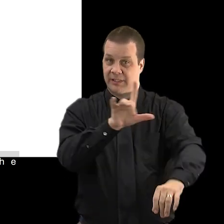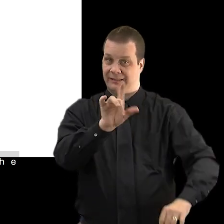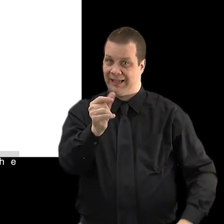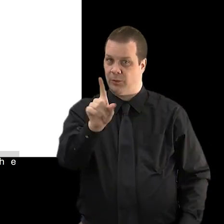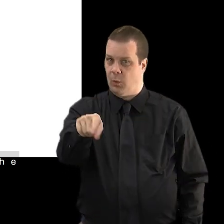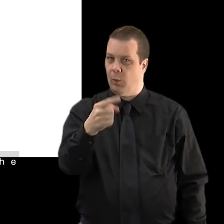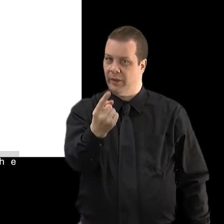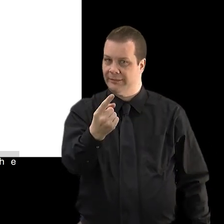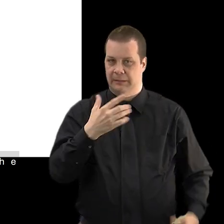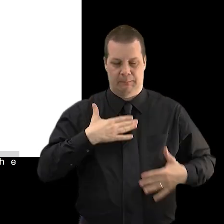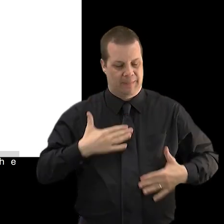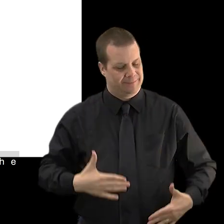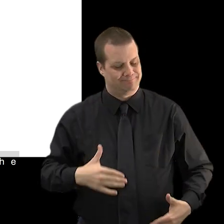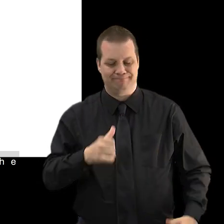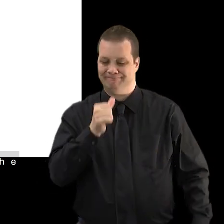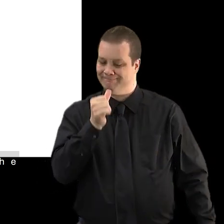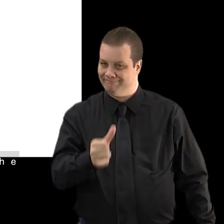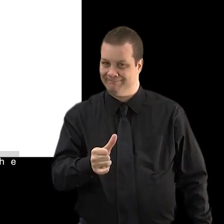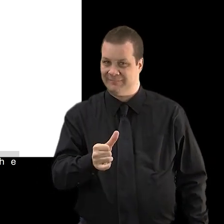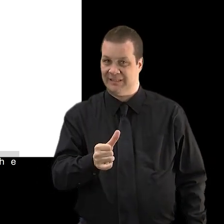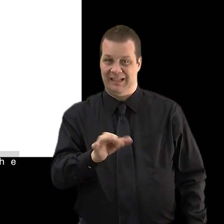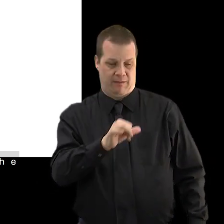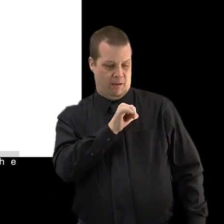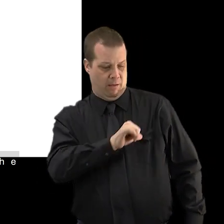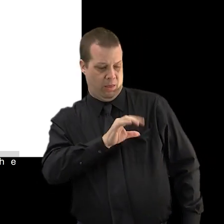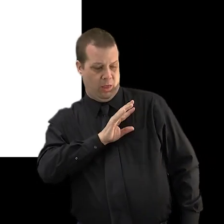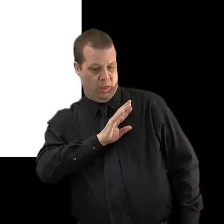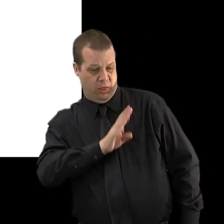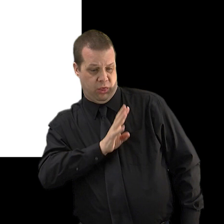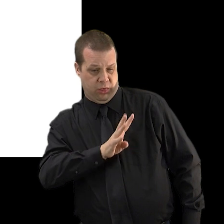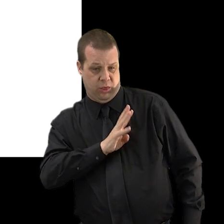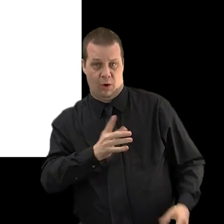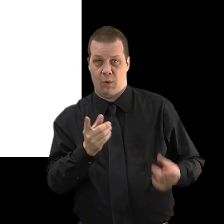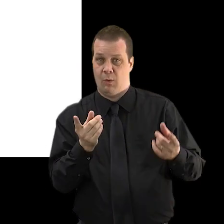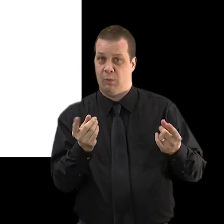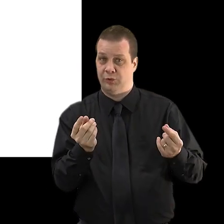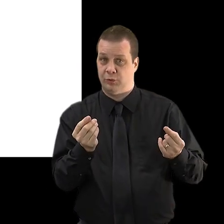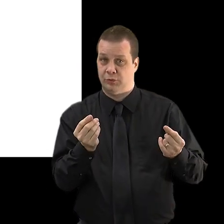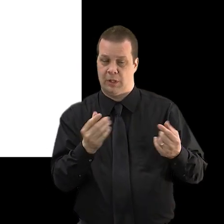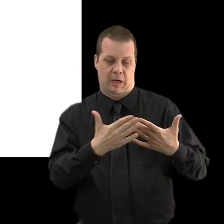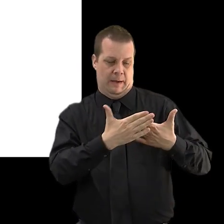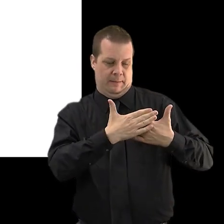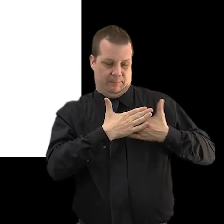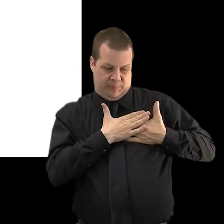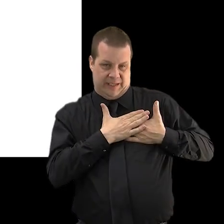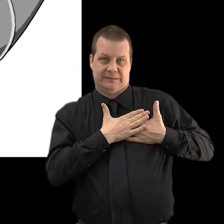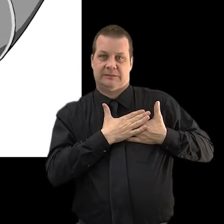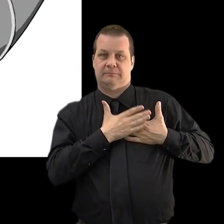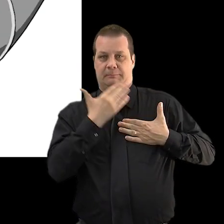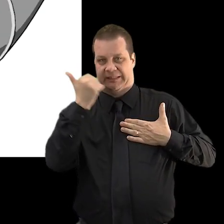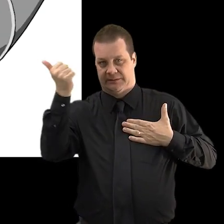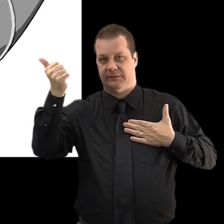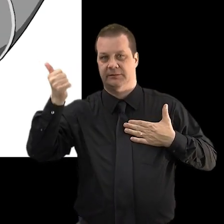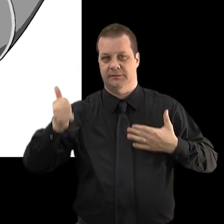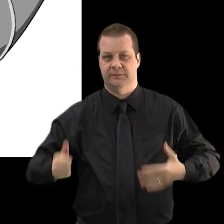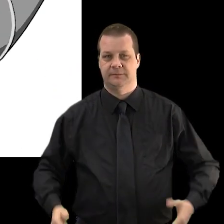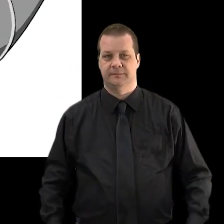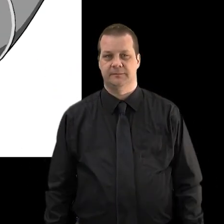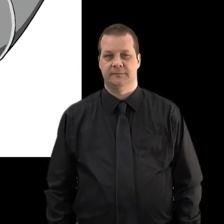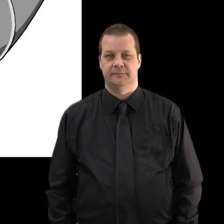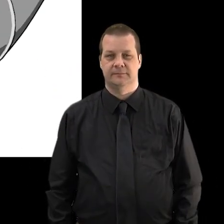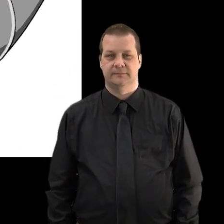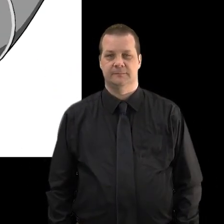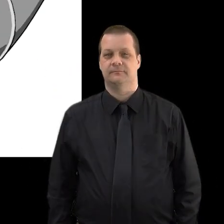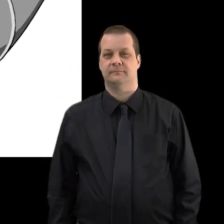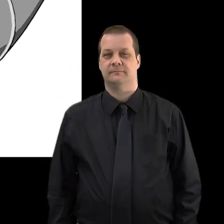idea is only the limbs. Apply direct pressure to stop bleeding on other parts of the body. In this